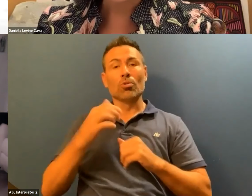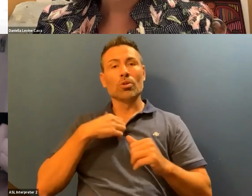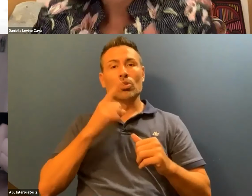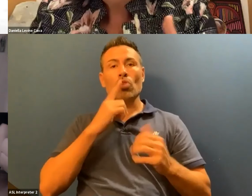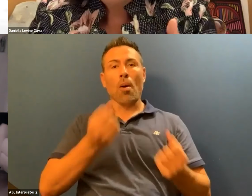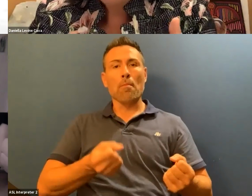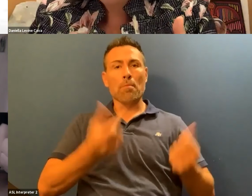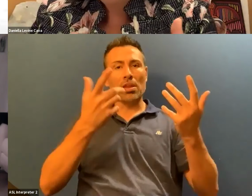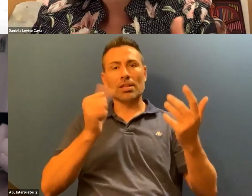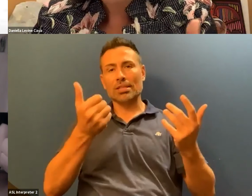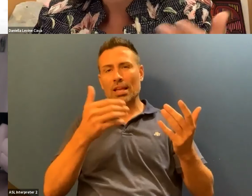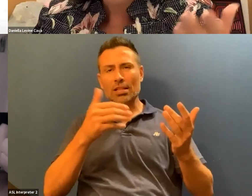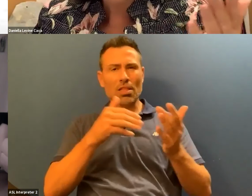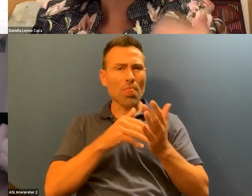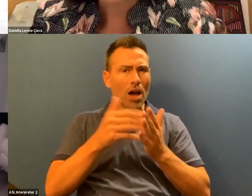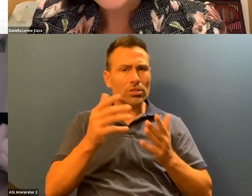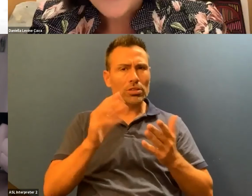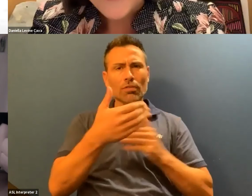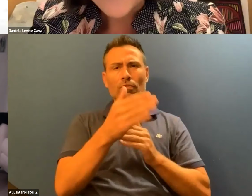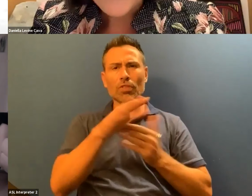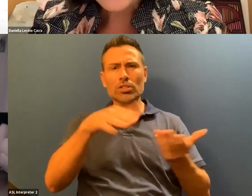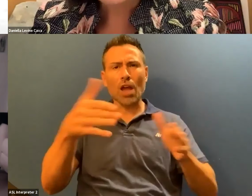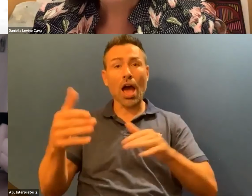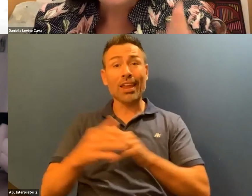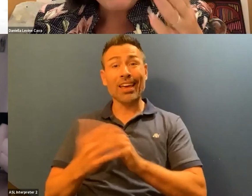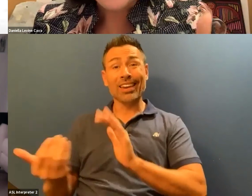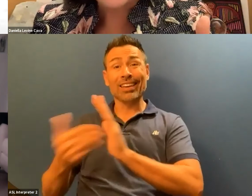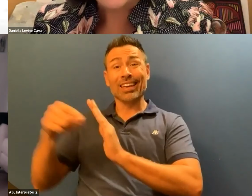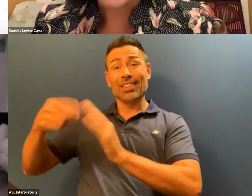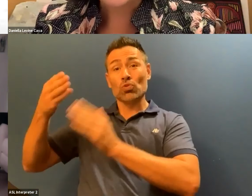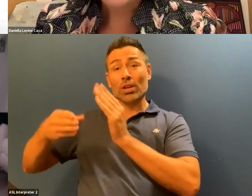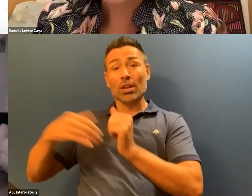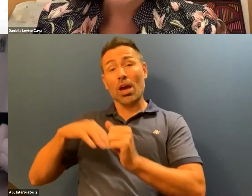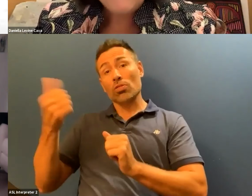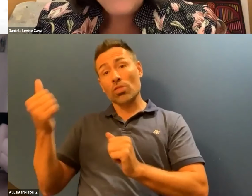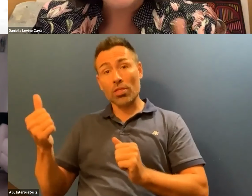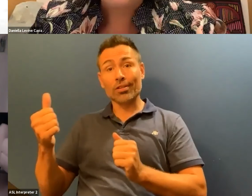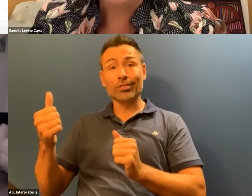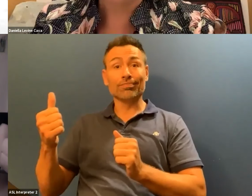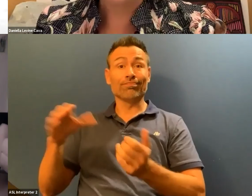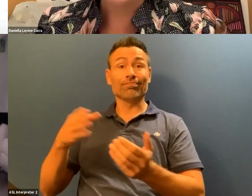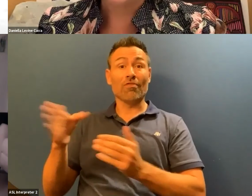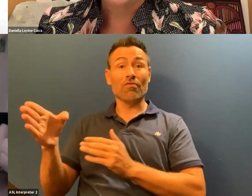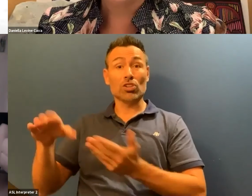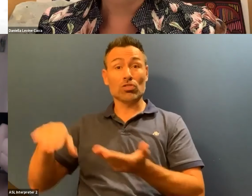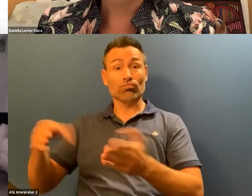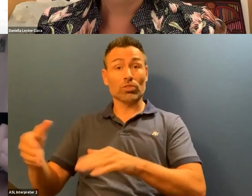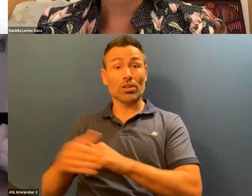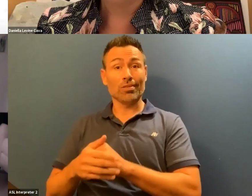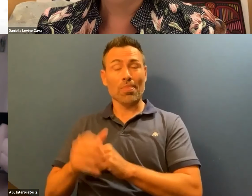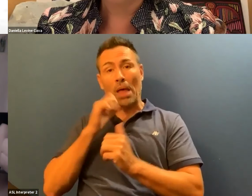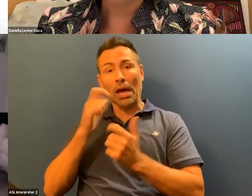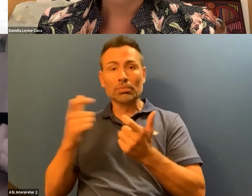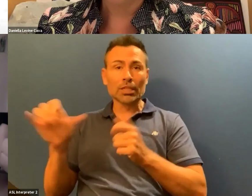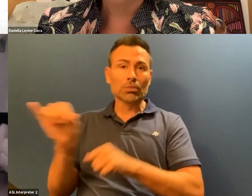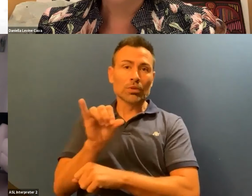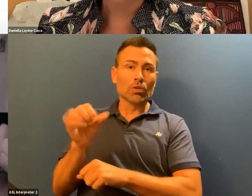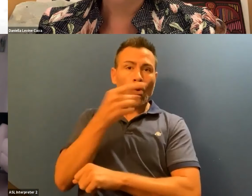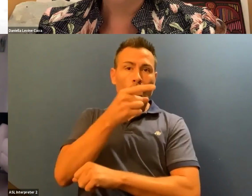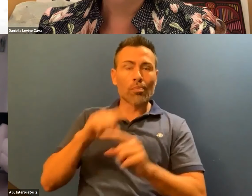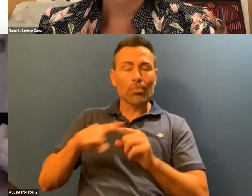large. What is it going to take to recognize that our very future is at stake? Mr.